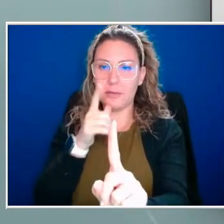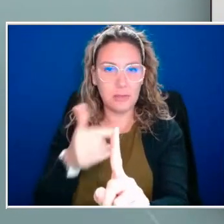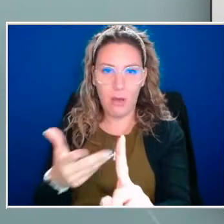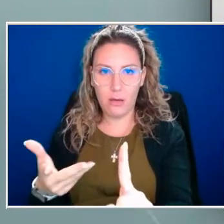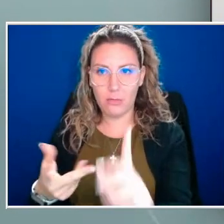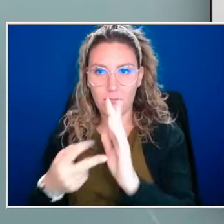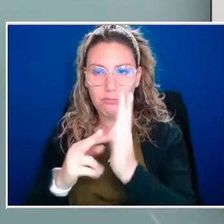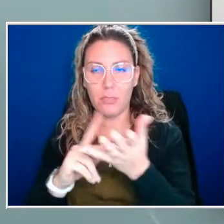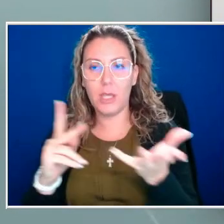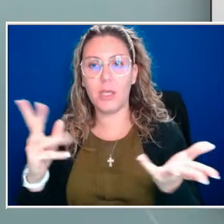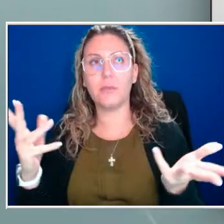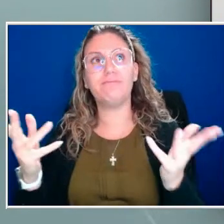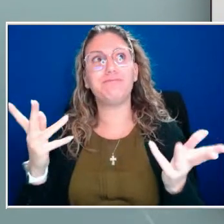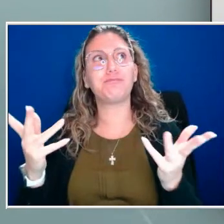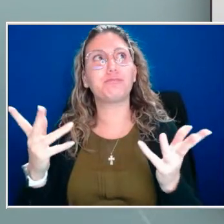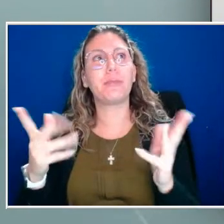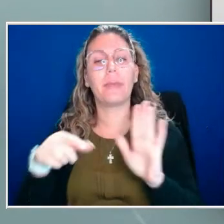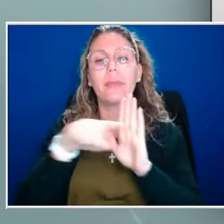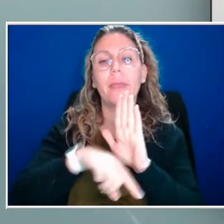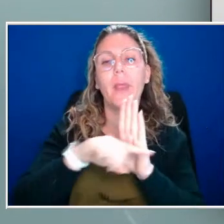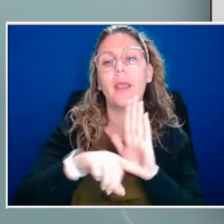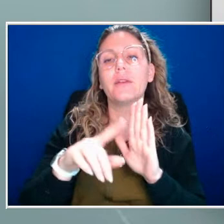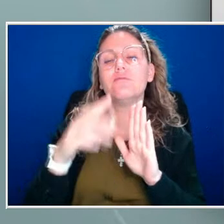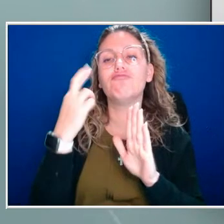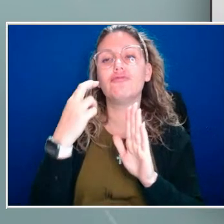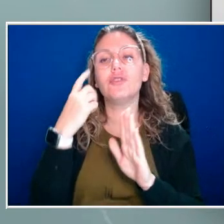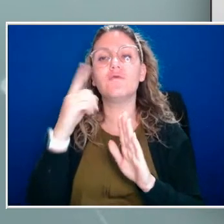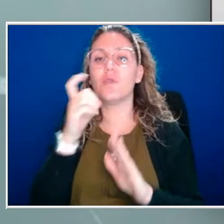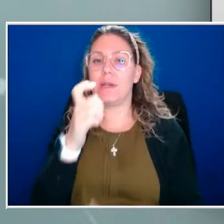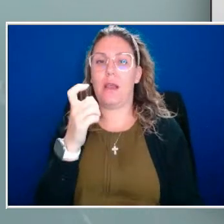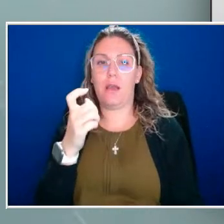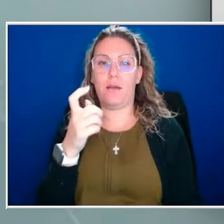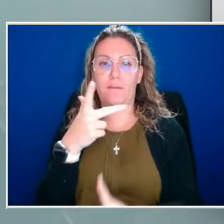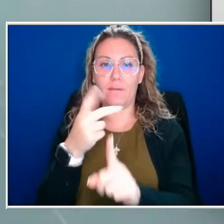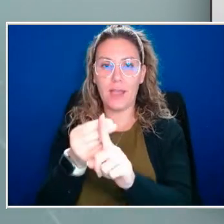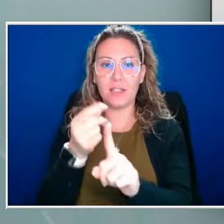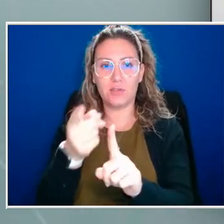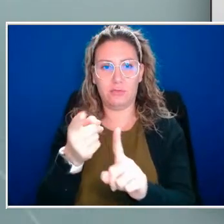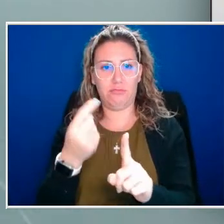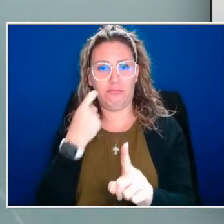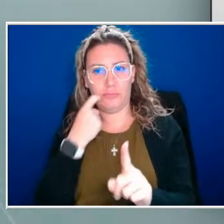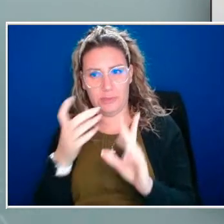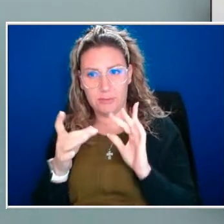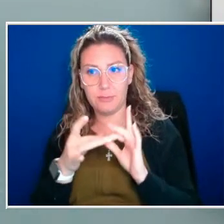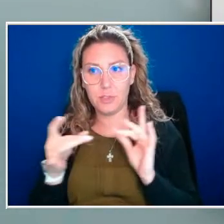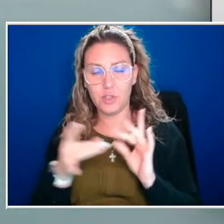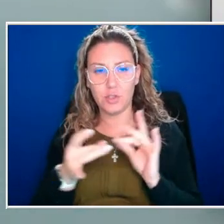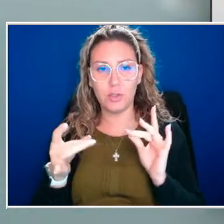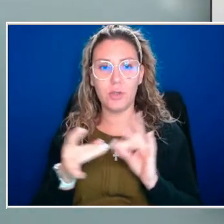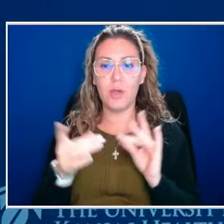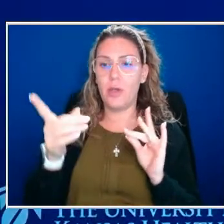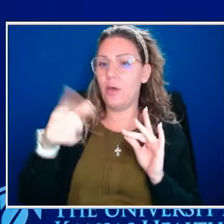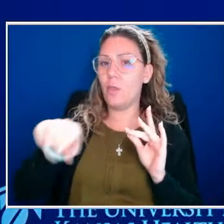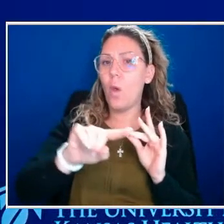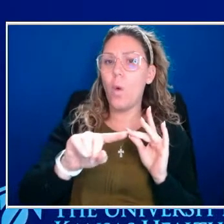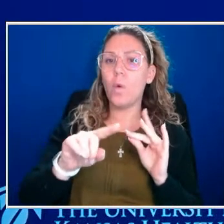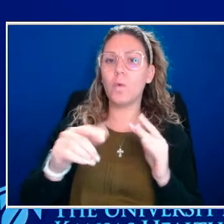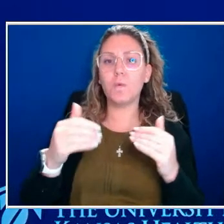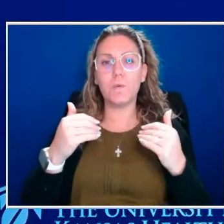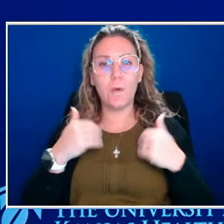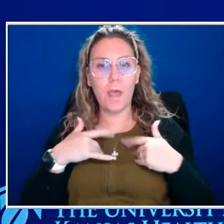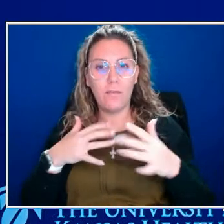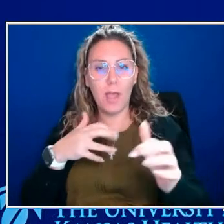a reason to not get vaccinated. As you had just said, those who've had an updated